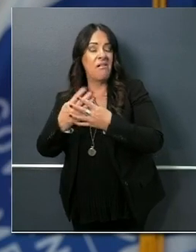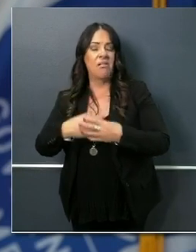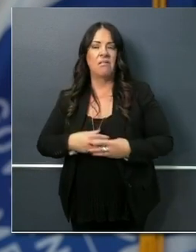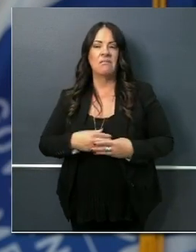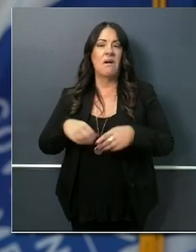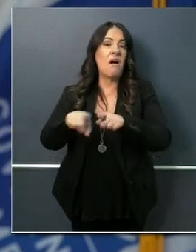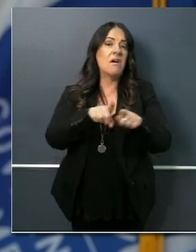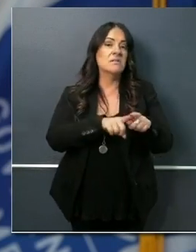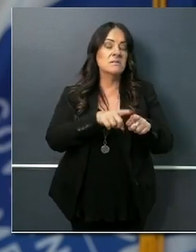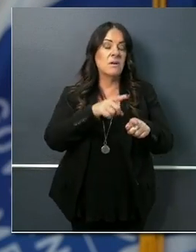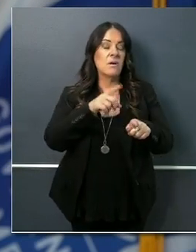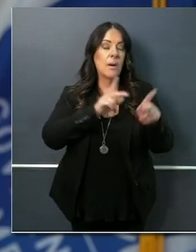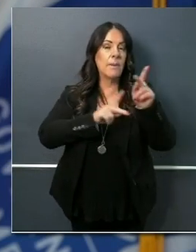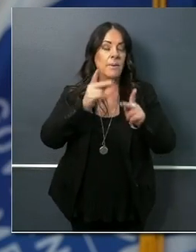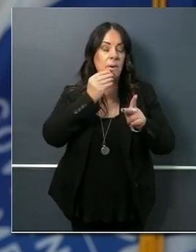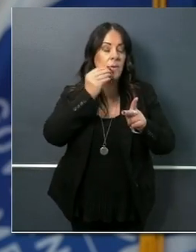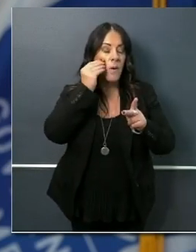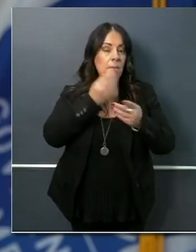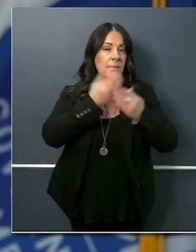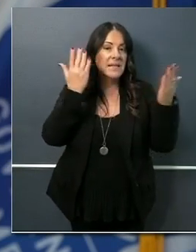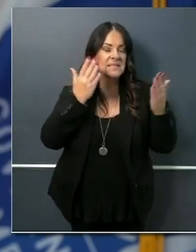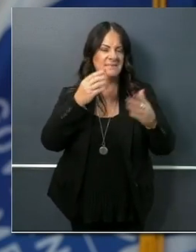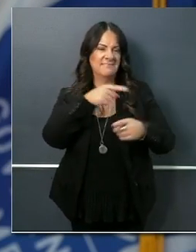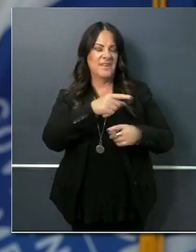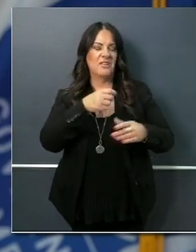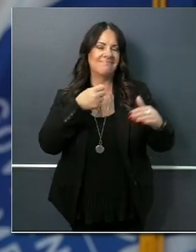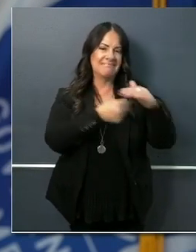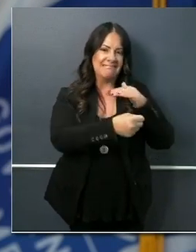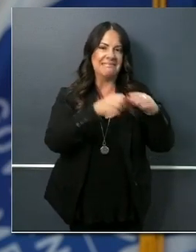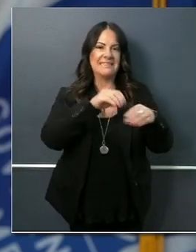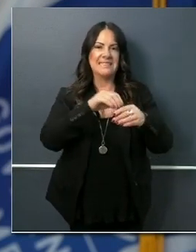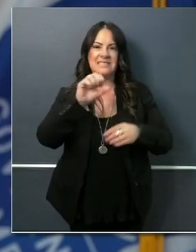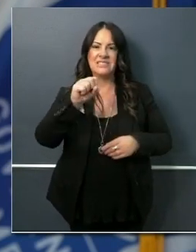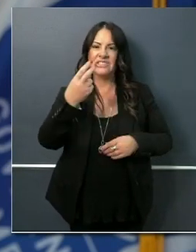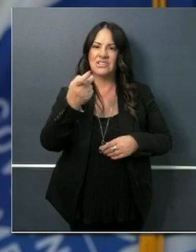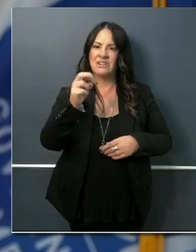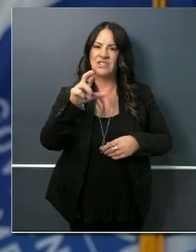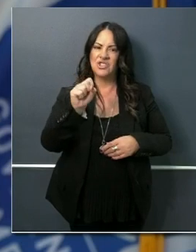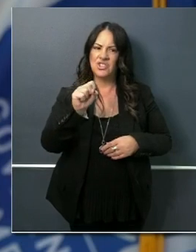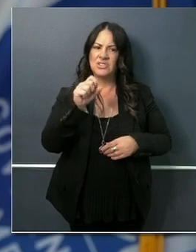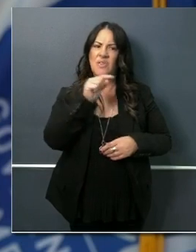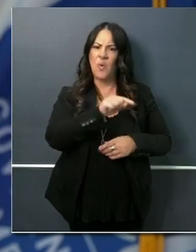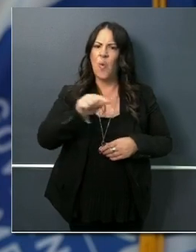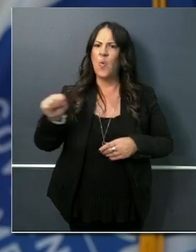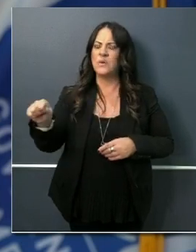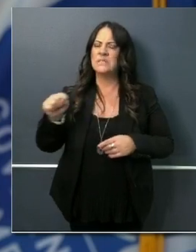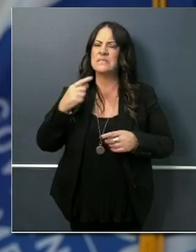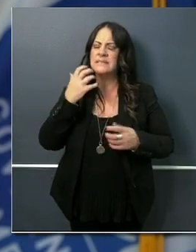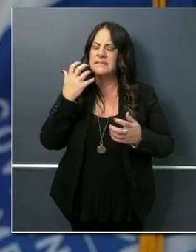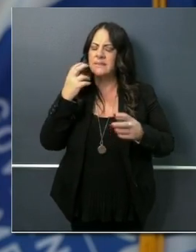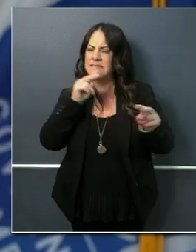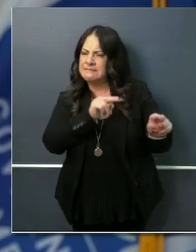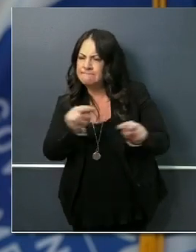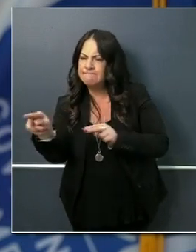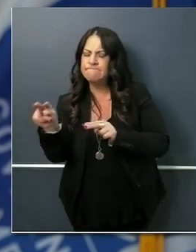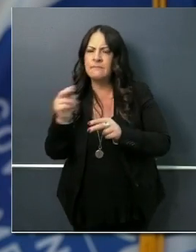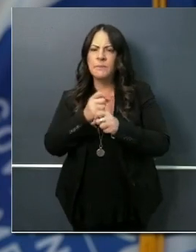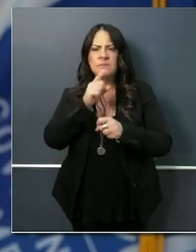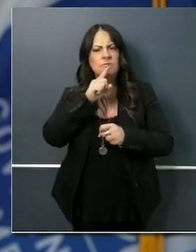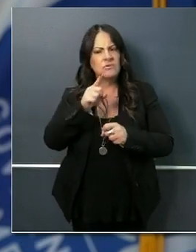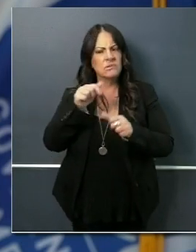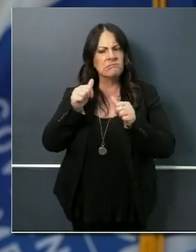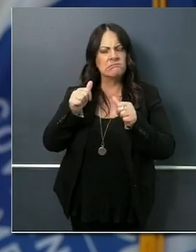homeless population where we have shelters. So again, very important to understand where those areas are. We are following them very closely and working with